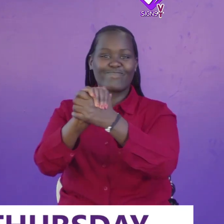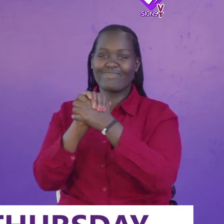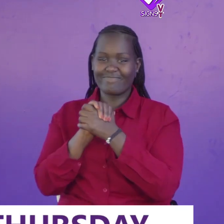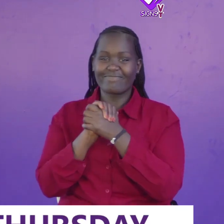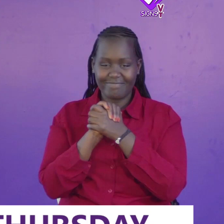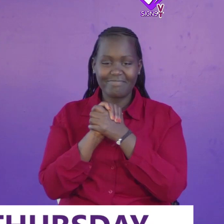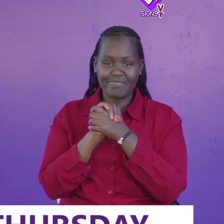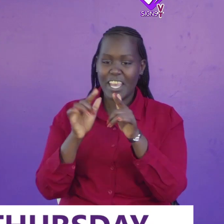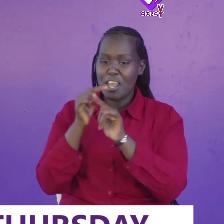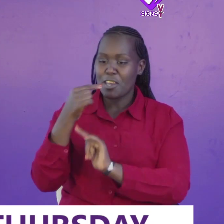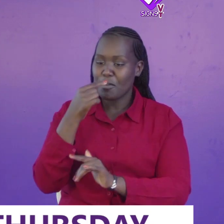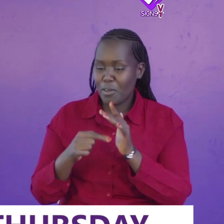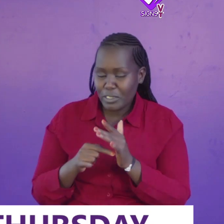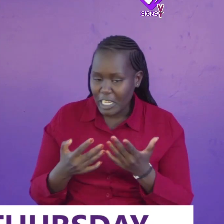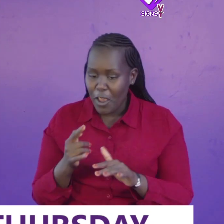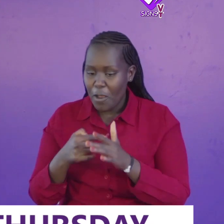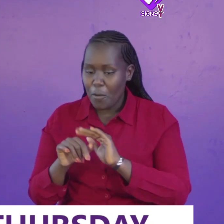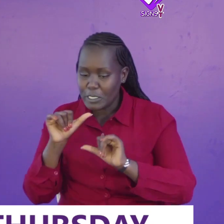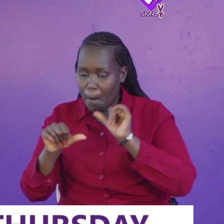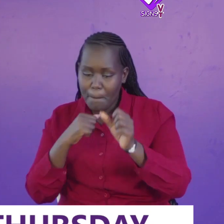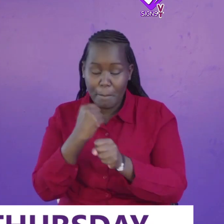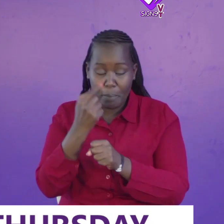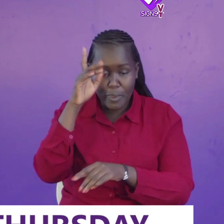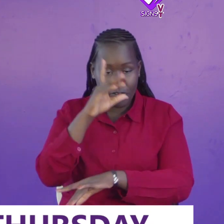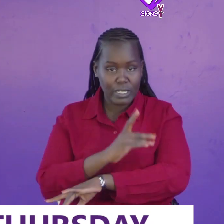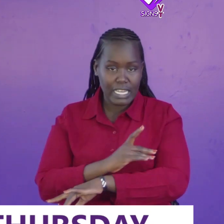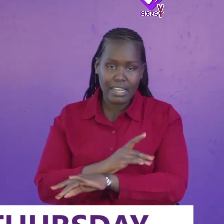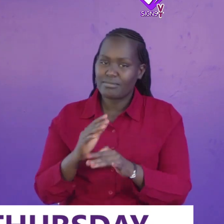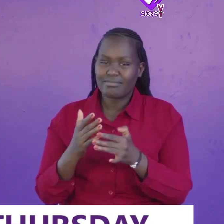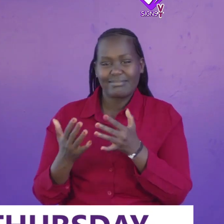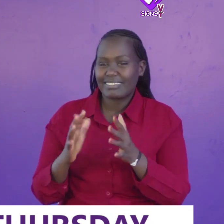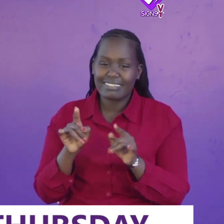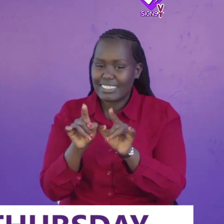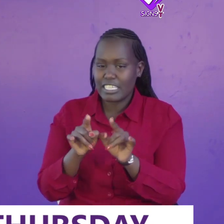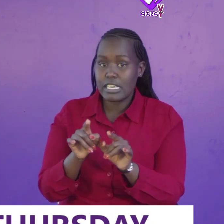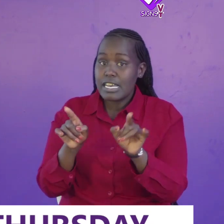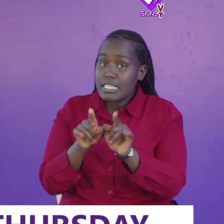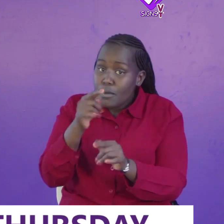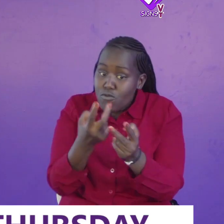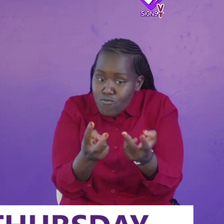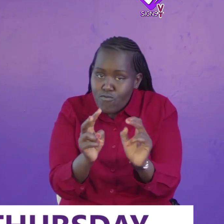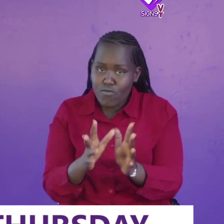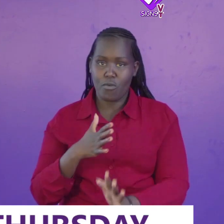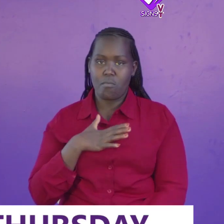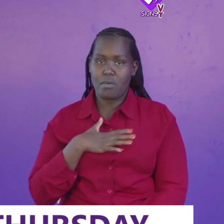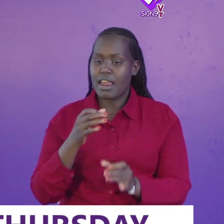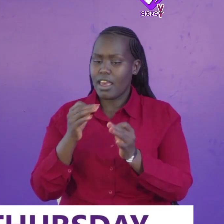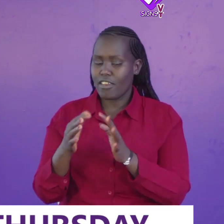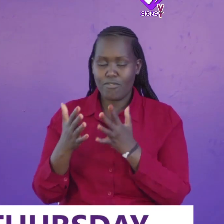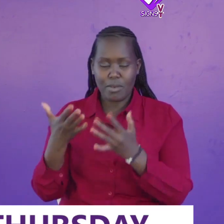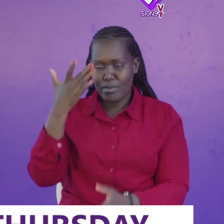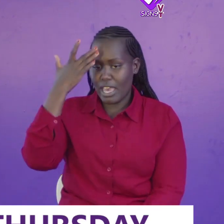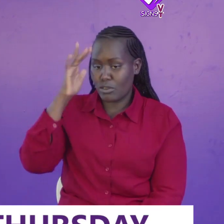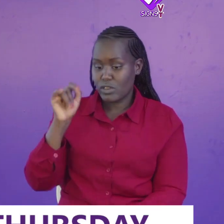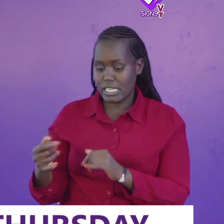sign language, nimwambie what I'm about to do for the day, vitu kama hizo. So pia you my viewer, in case you don't know,